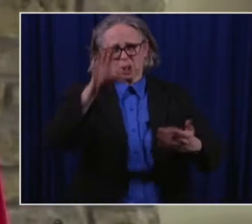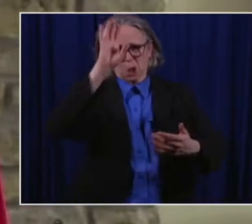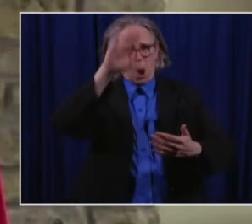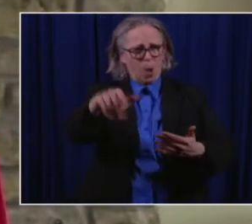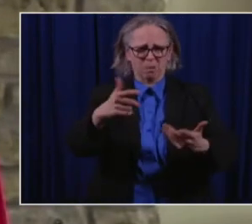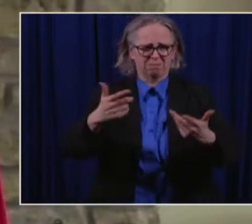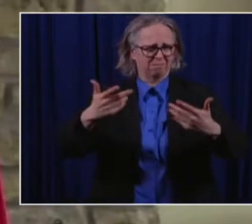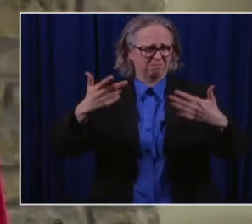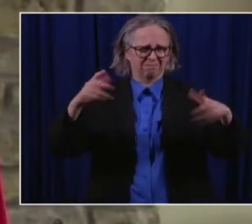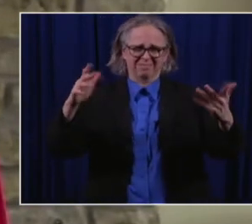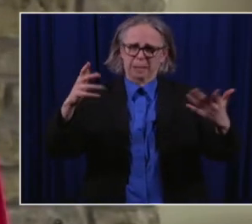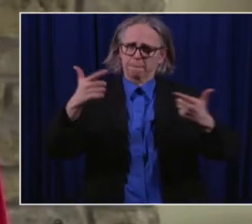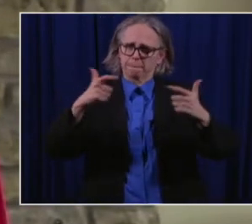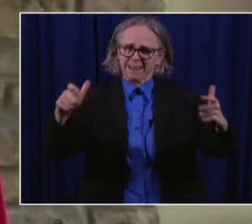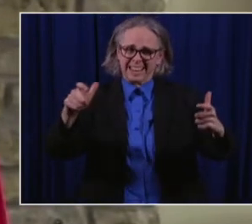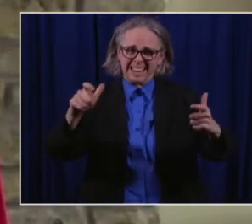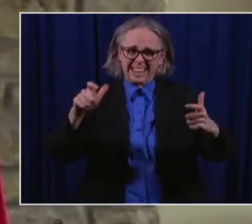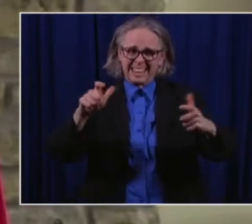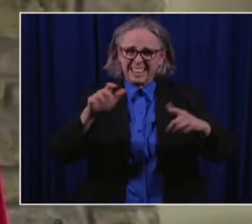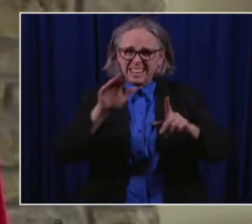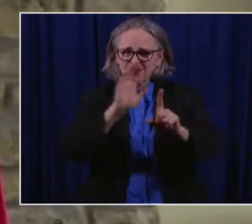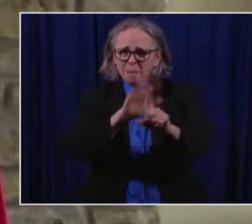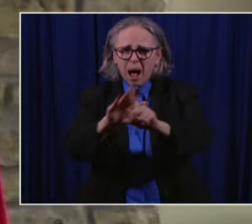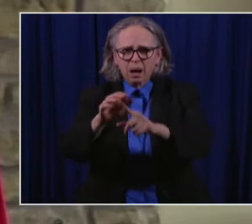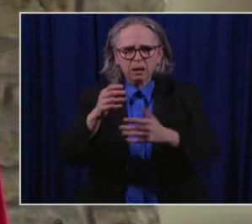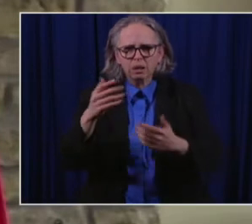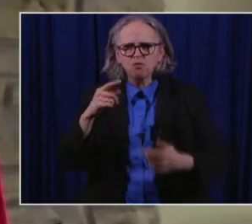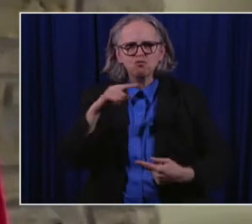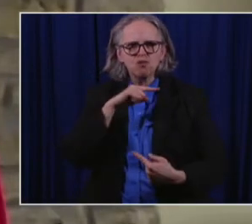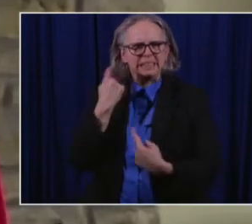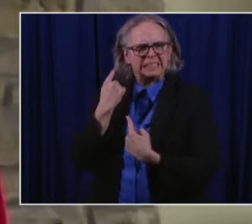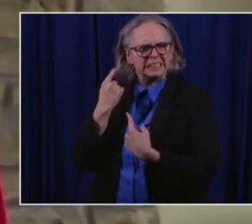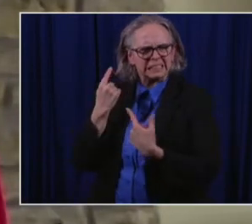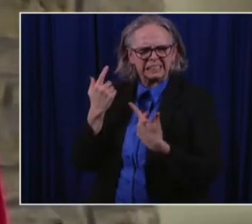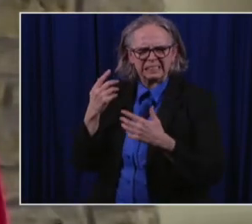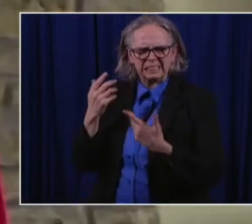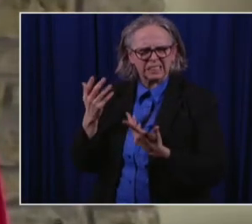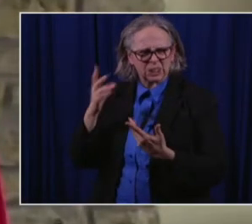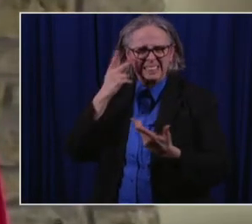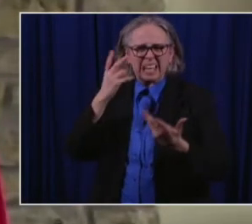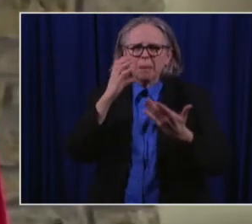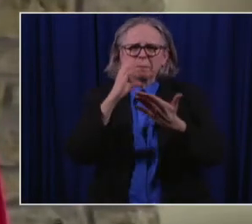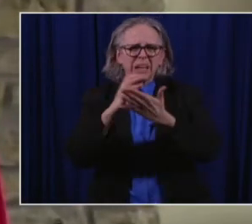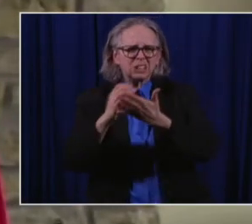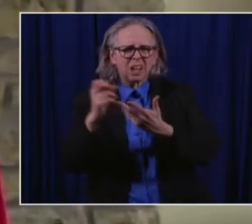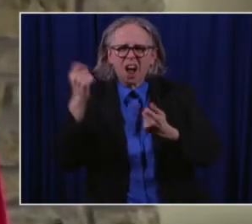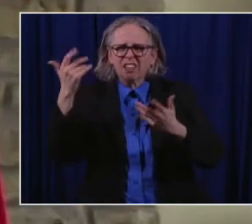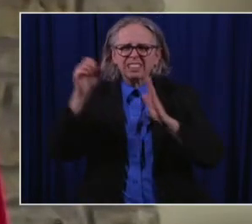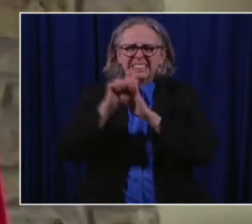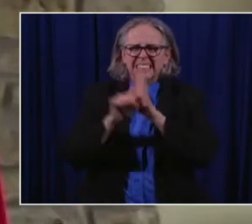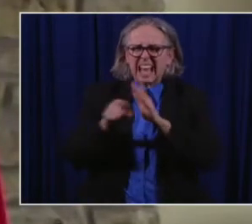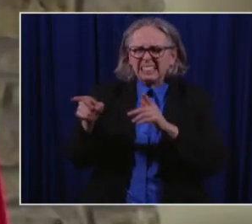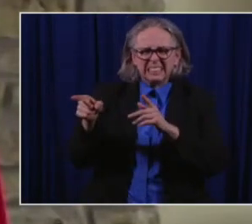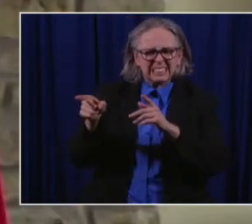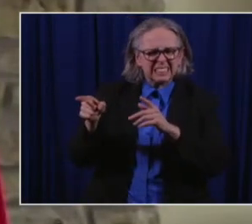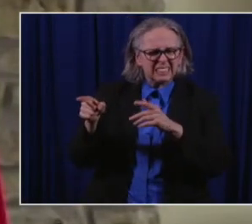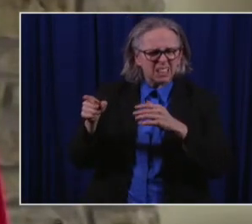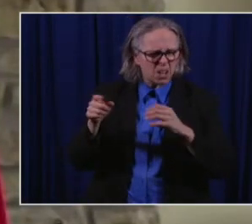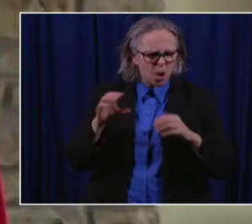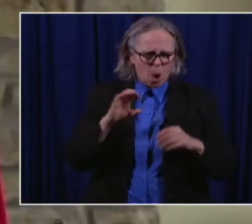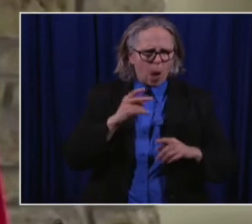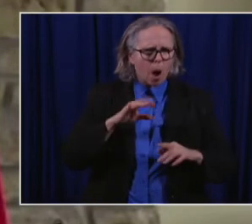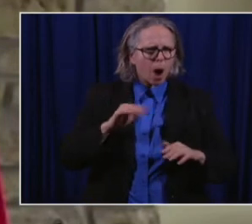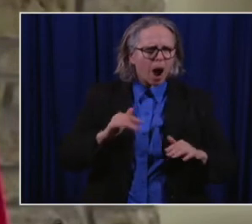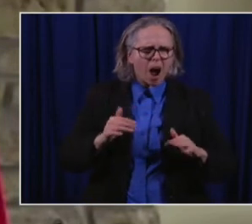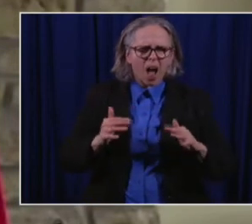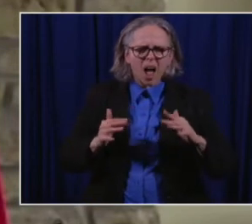And we have seen these pictures in other states. We have not until this moment seen them in Ohio. We're starting to see